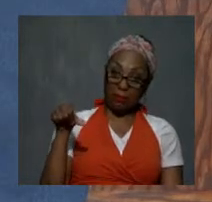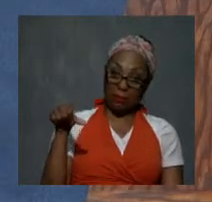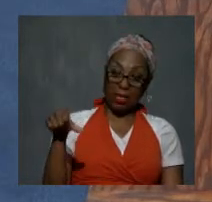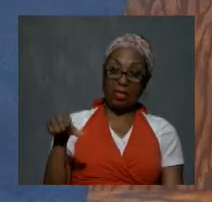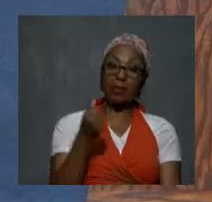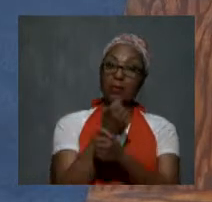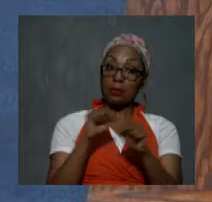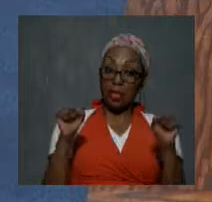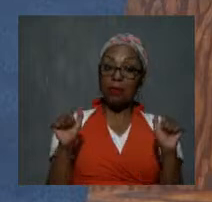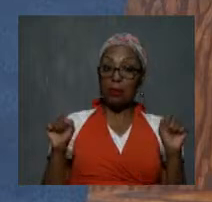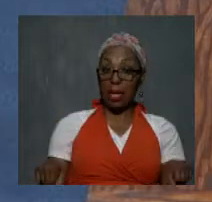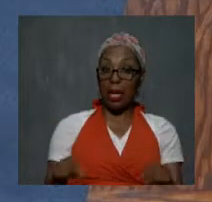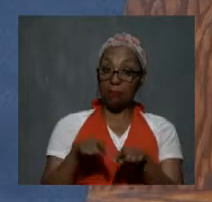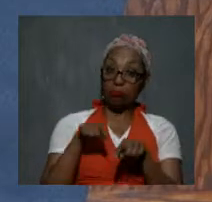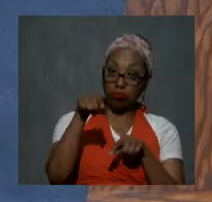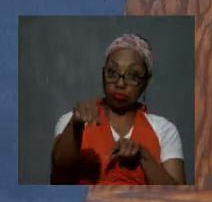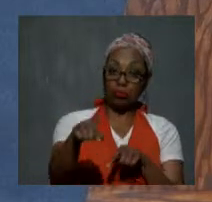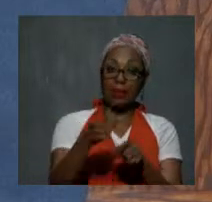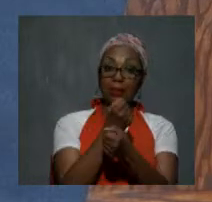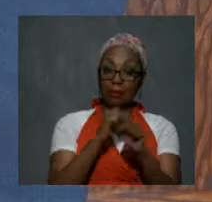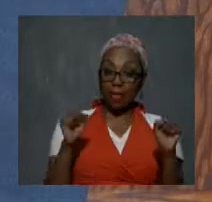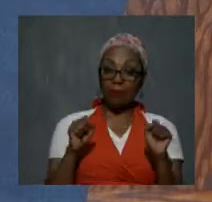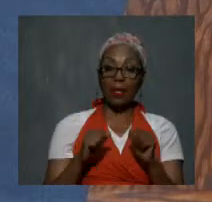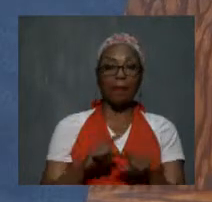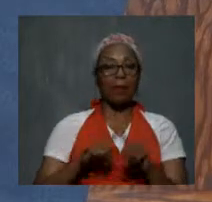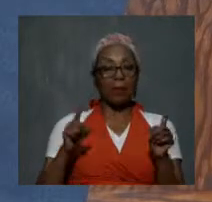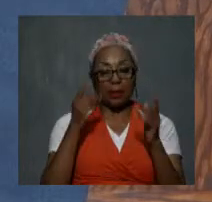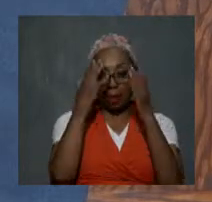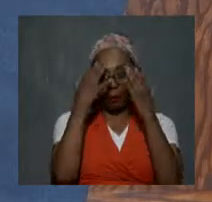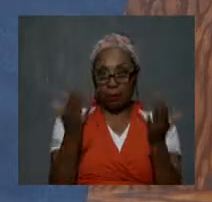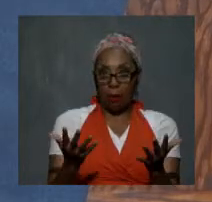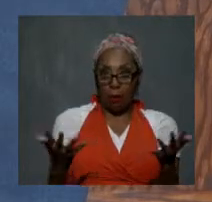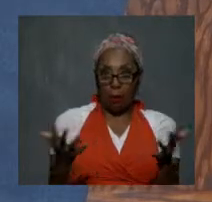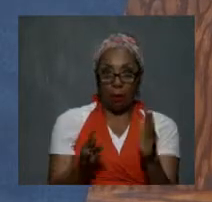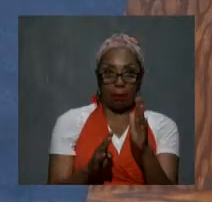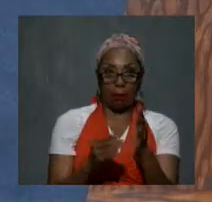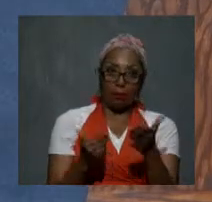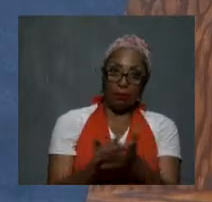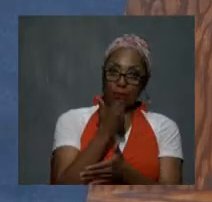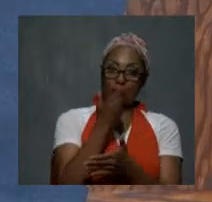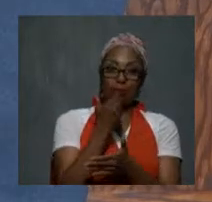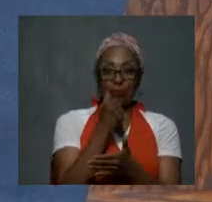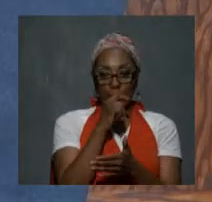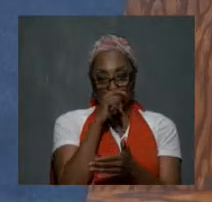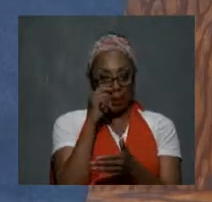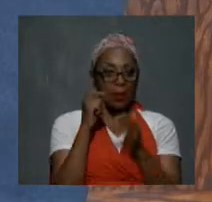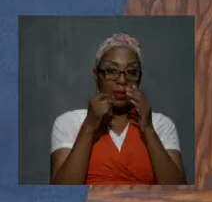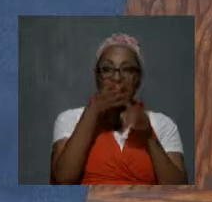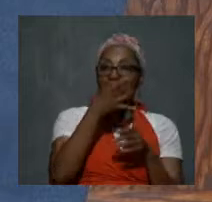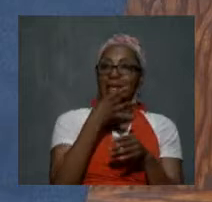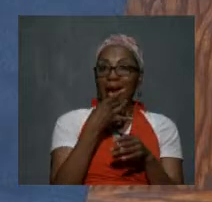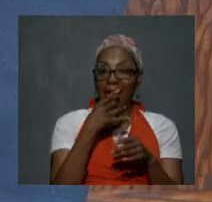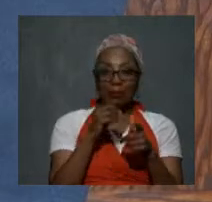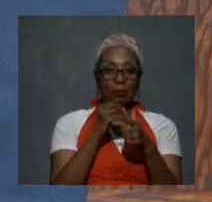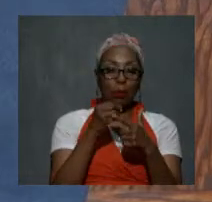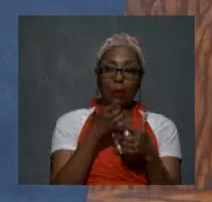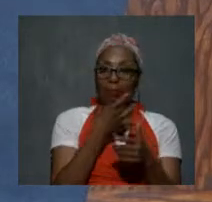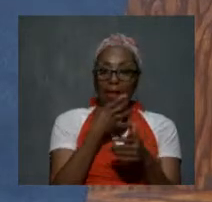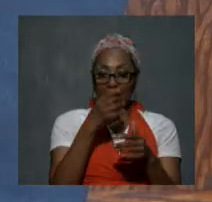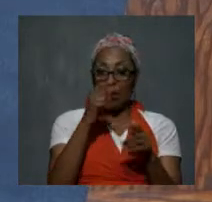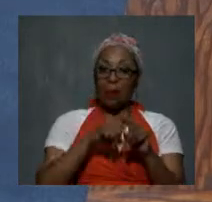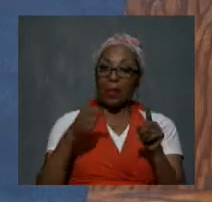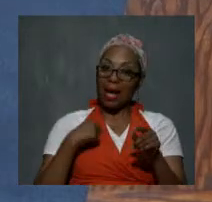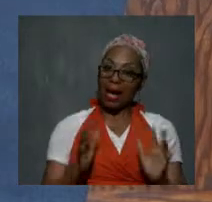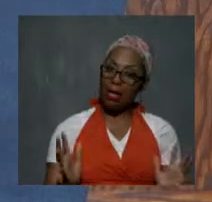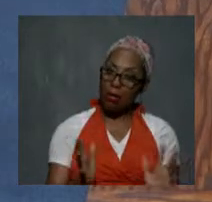there safely. But I don't know what the new light will be like or the new signals, but I